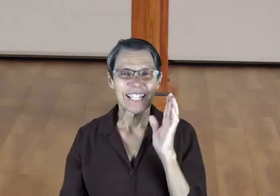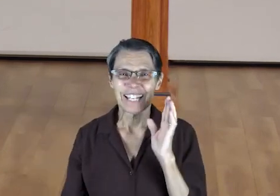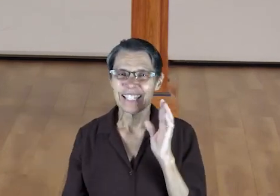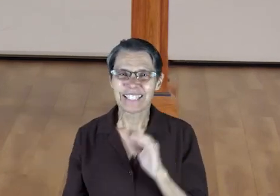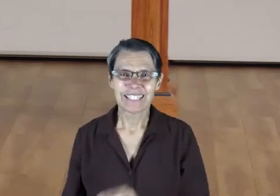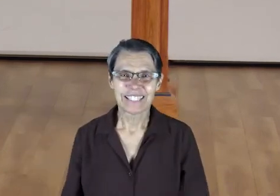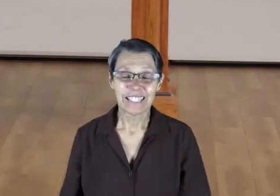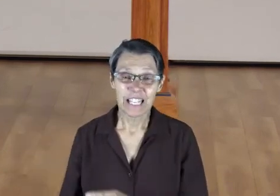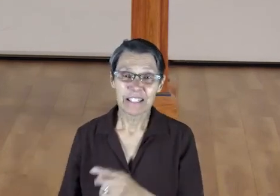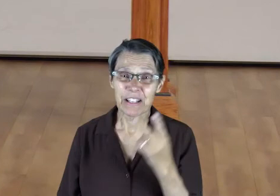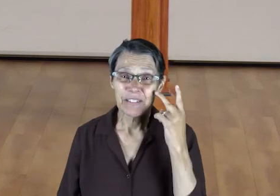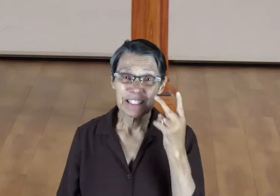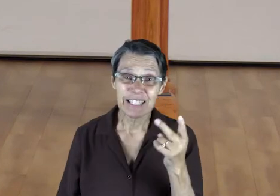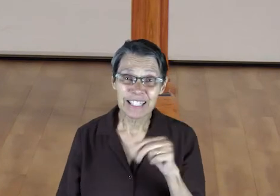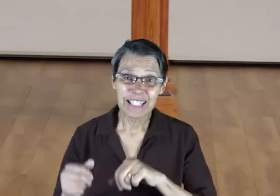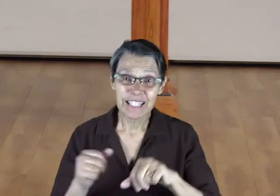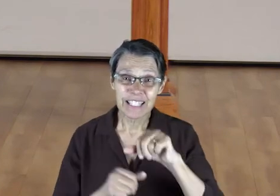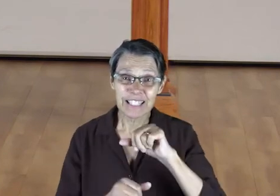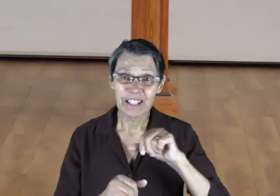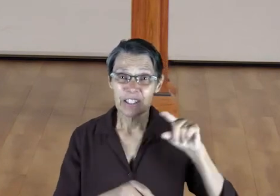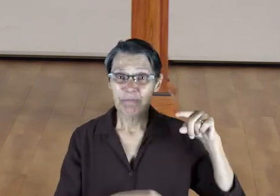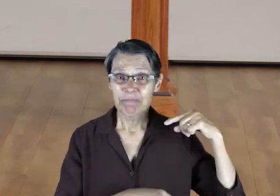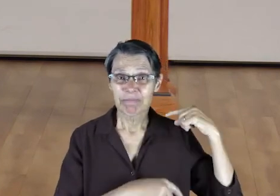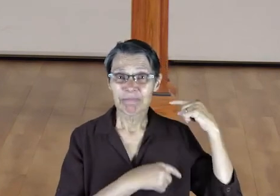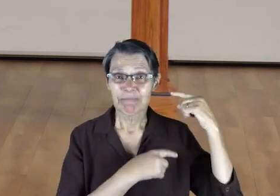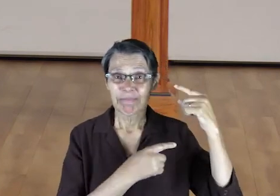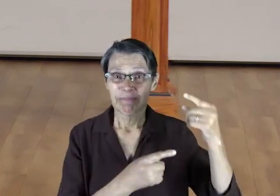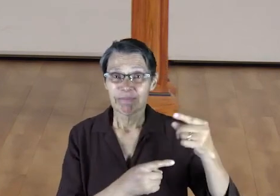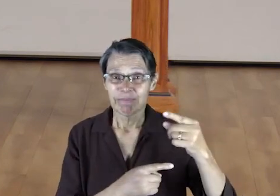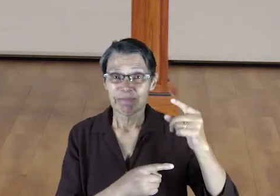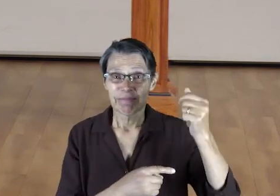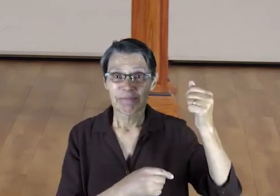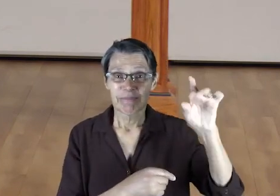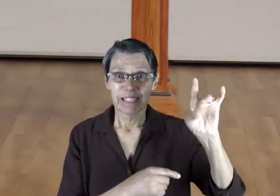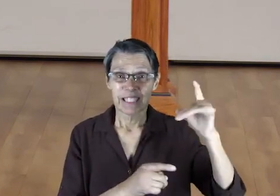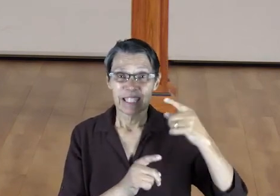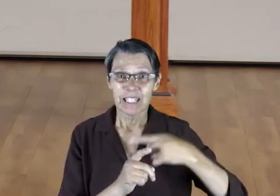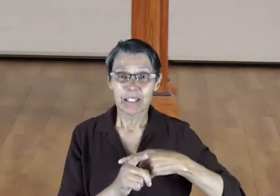who've seen each other for the last year and a half every Wednesday night.